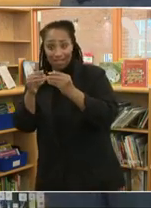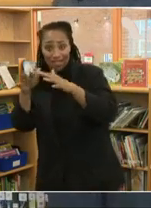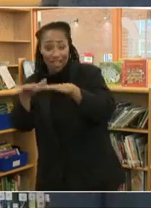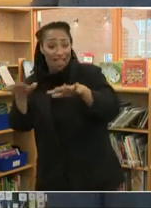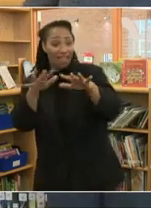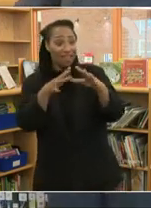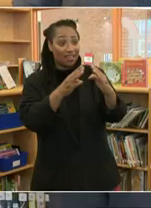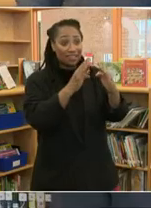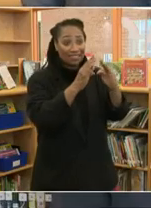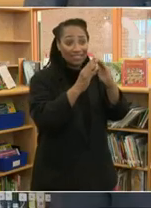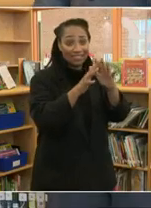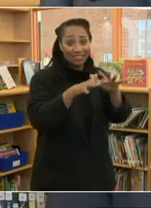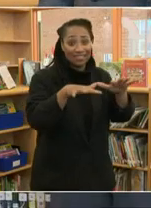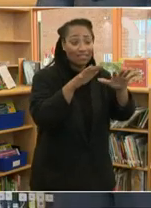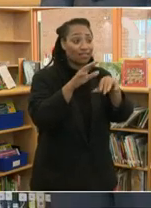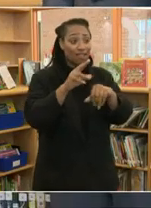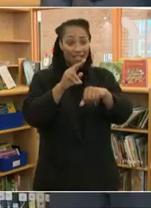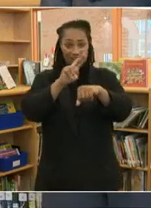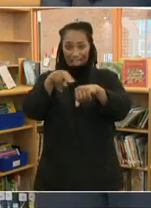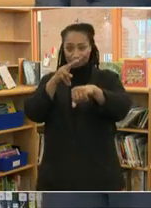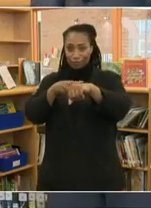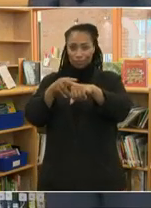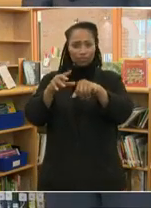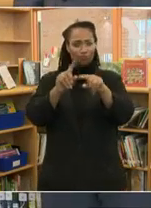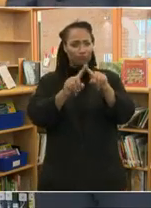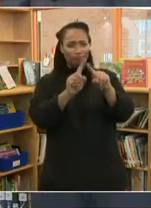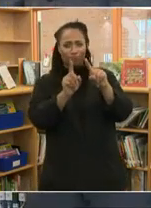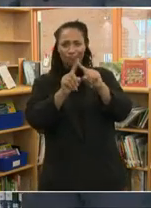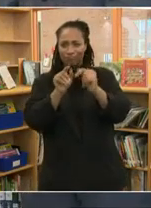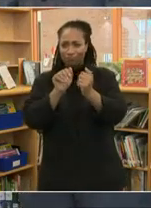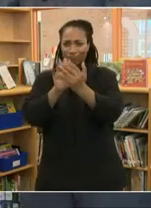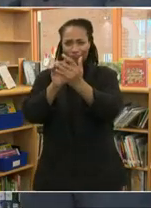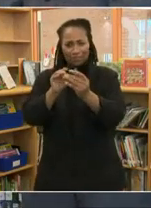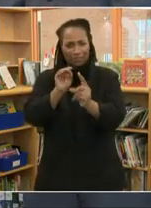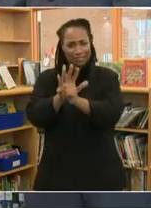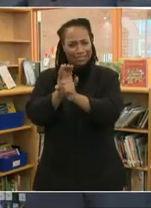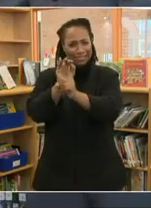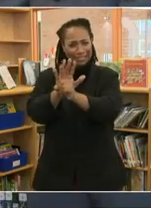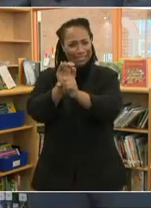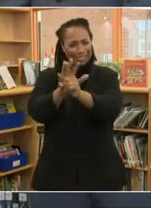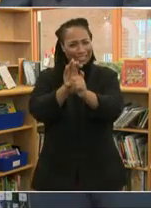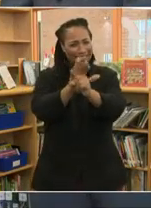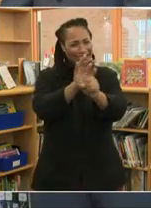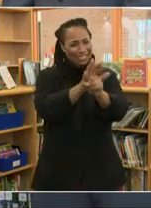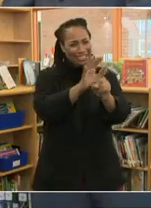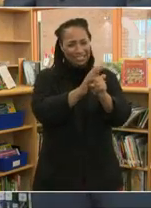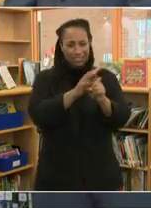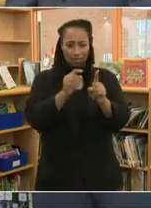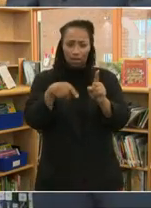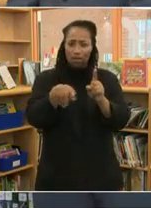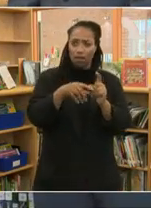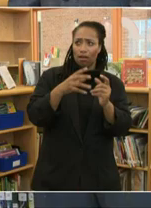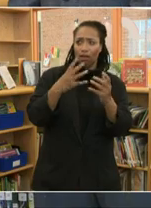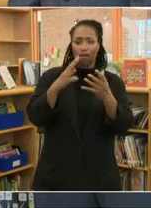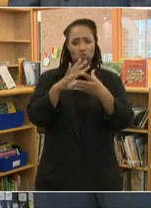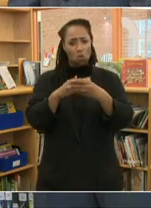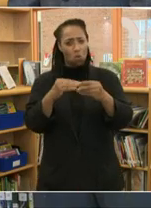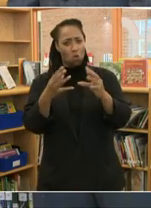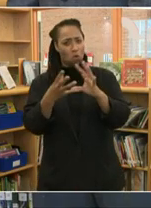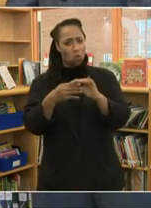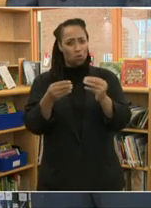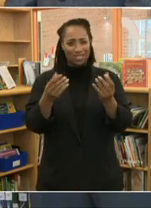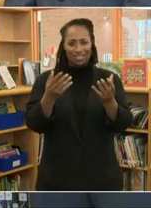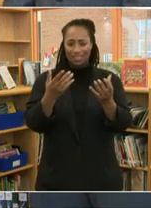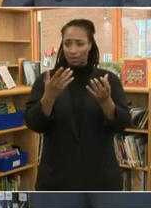We're going to faith-based communities. We want to, again, have a constructive way to tell the stories, all of our American stories. So this is a